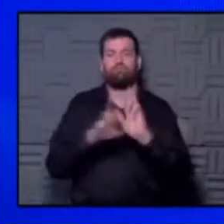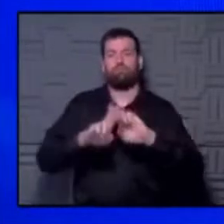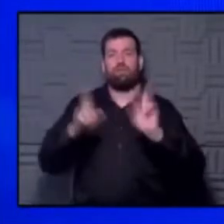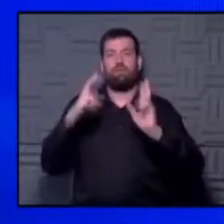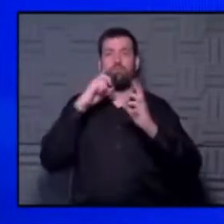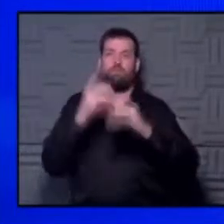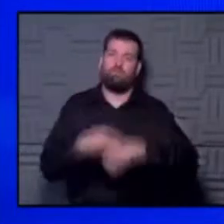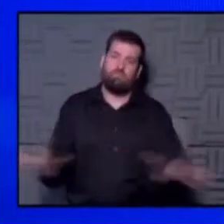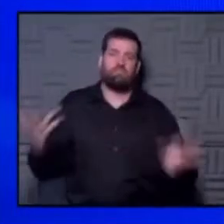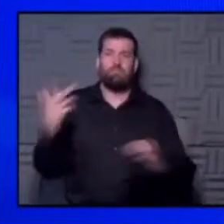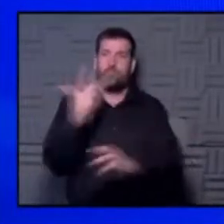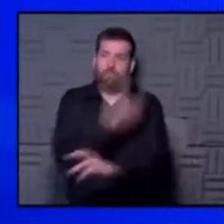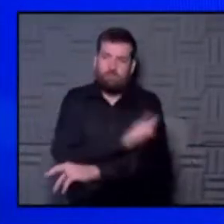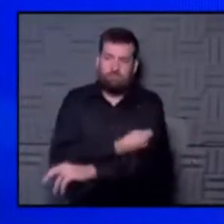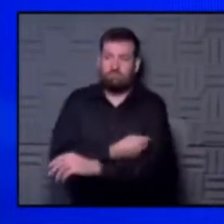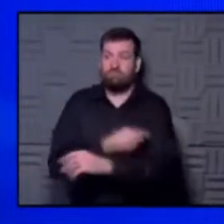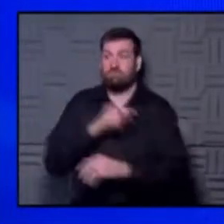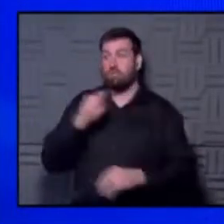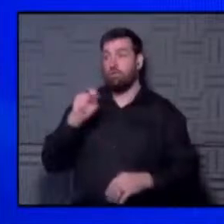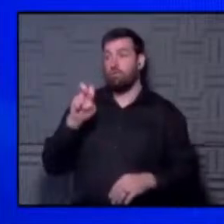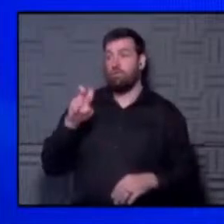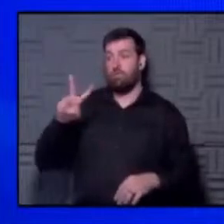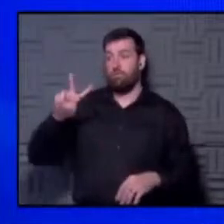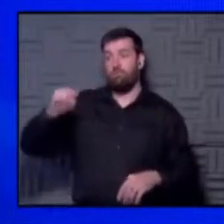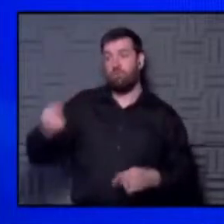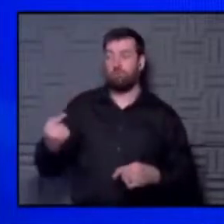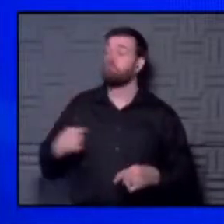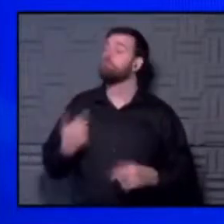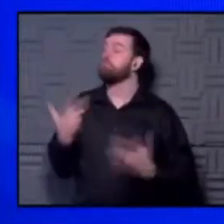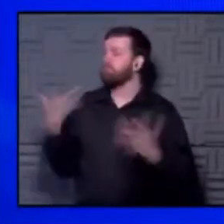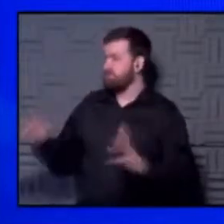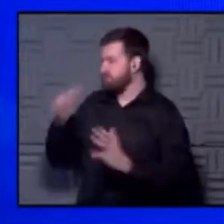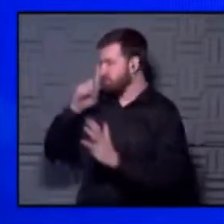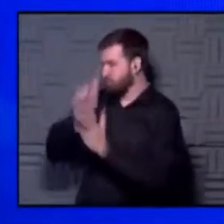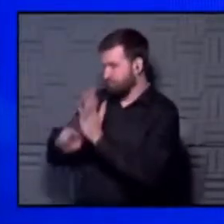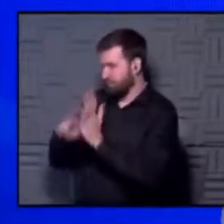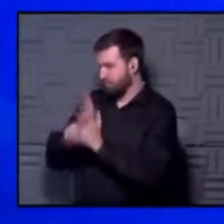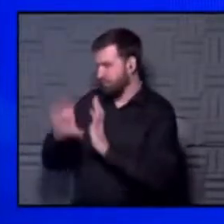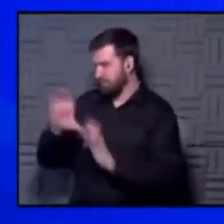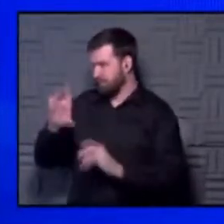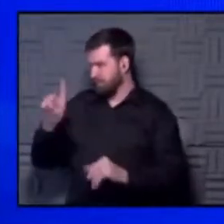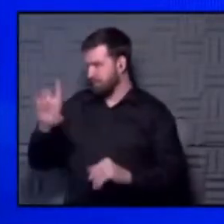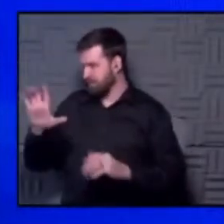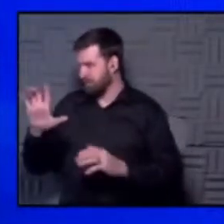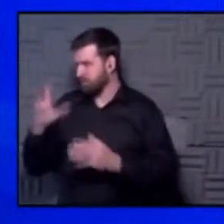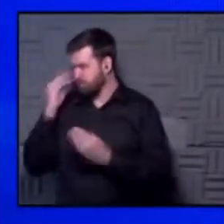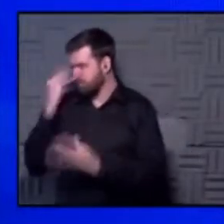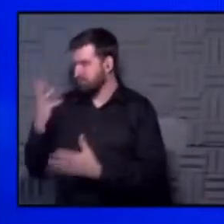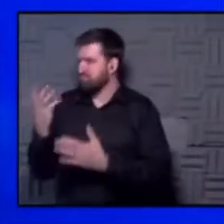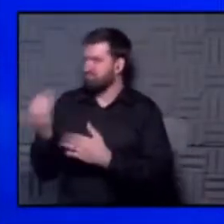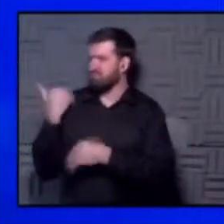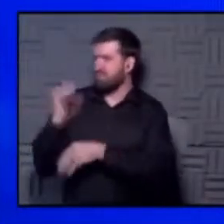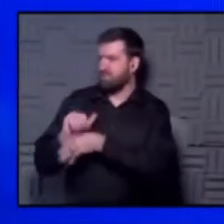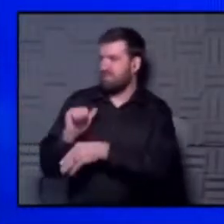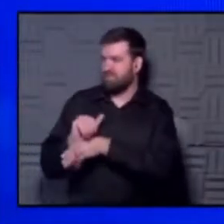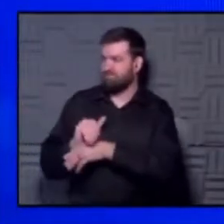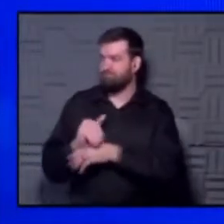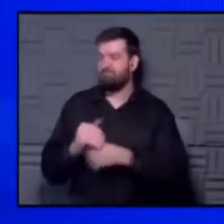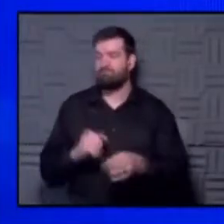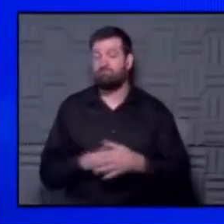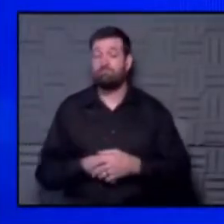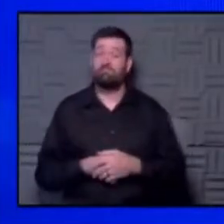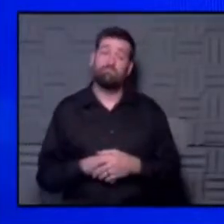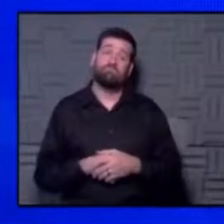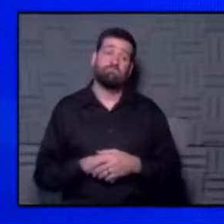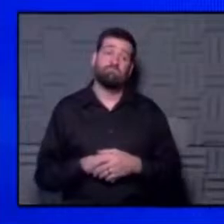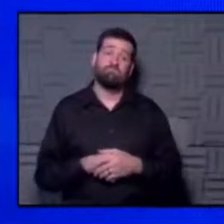of a vaccine by November 1. Okay. Yeah. So I read the CDC stuff about this last night. We all three of us could take a shot at this one. I think this is a